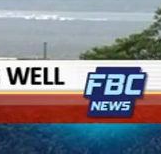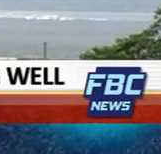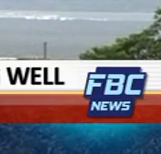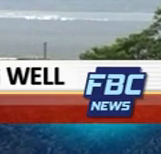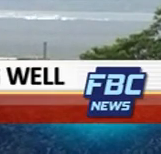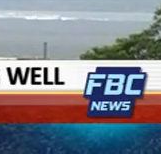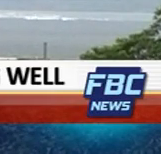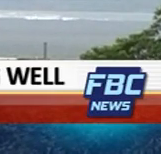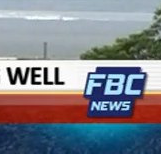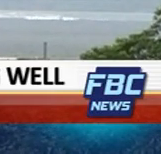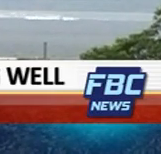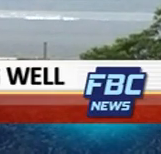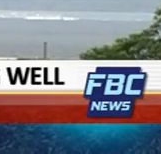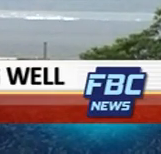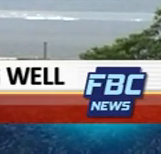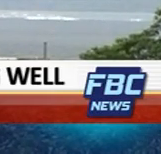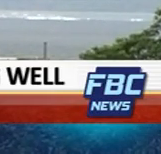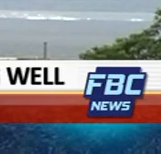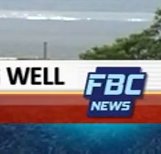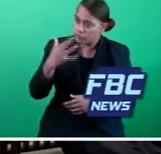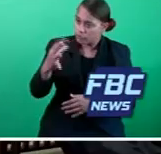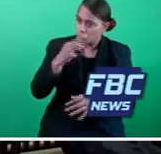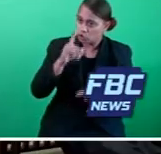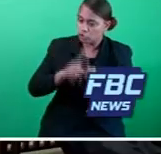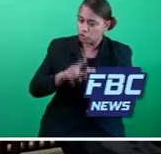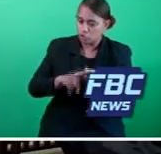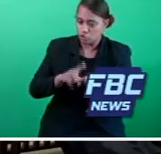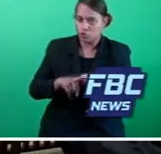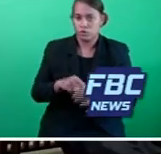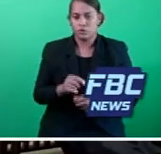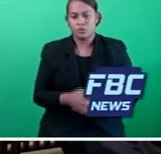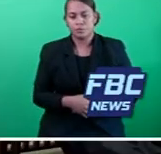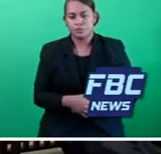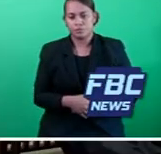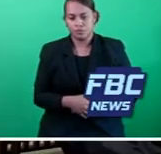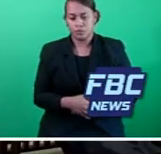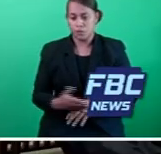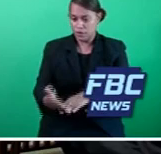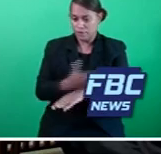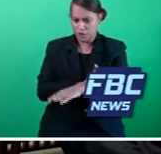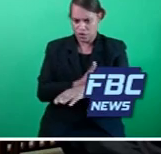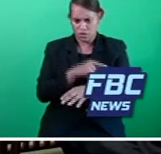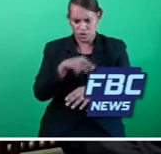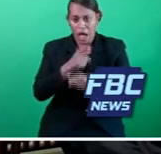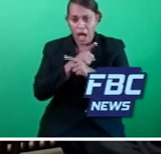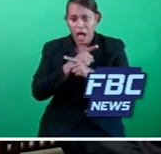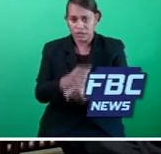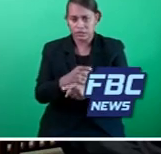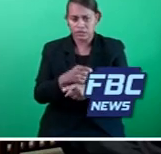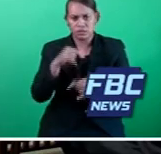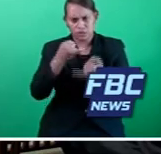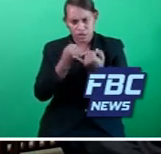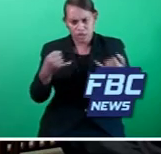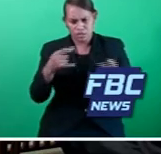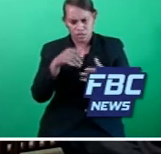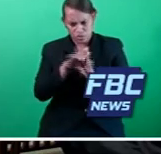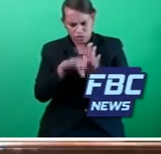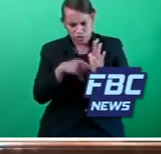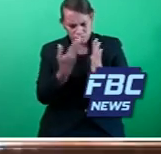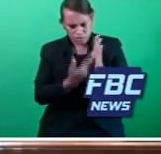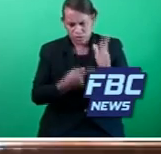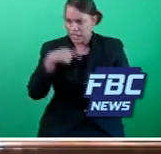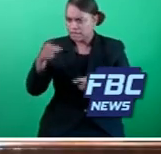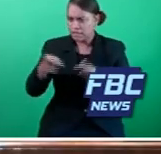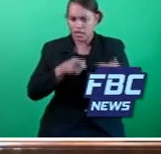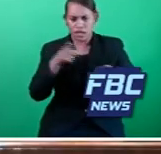said unions were made aware. Before the OMRS was actually implemented, we had invited trade unions. In fact, we were